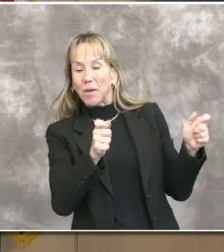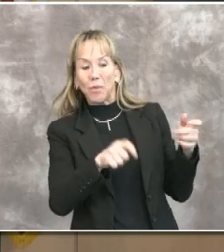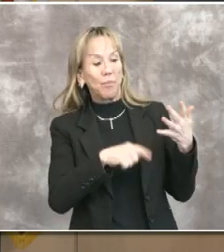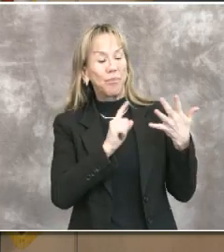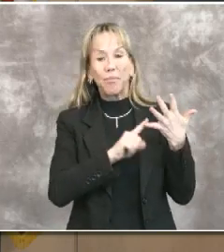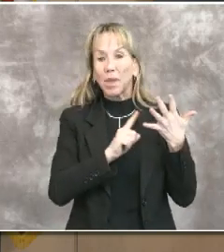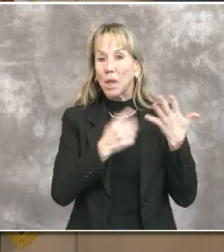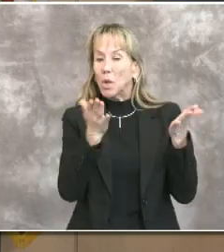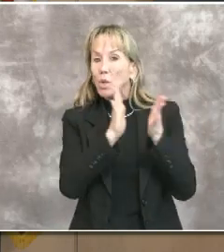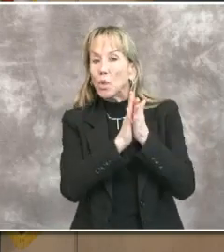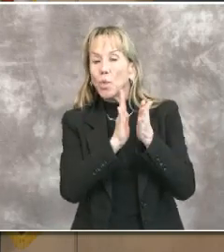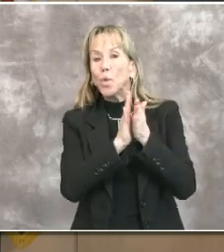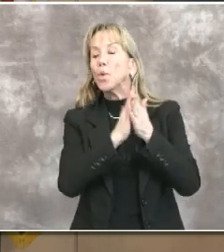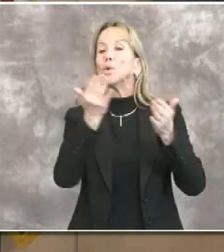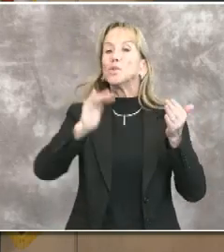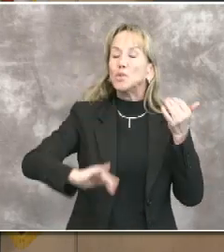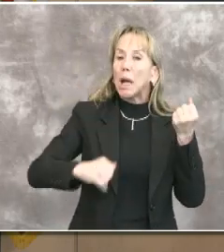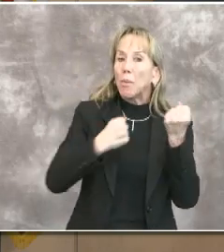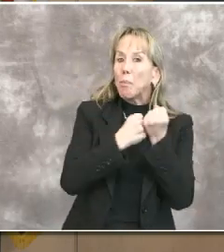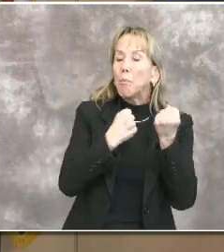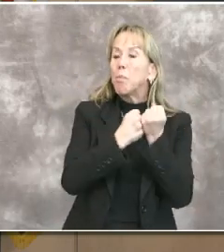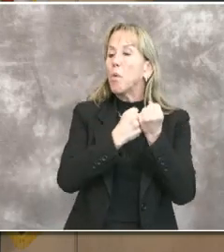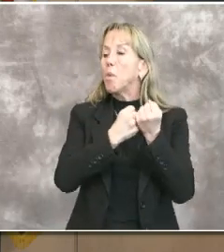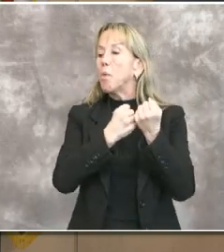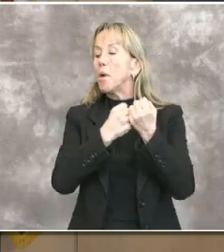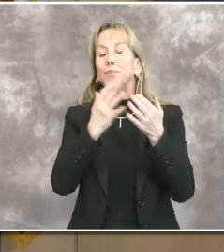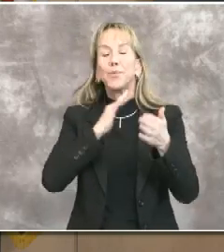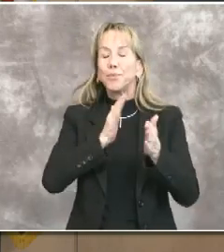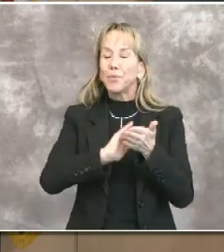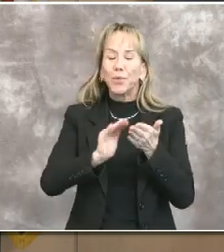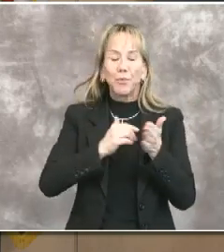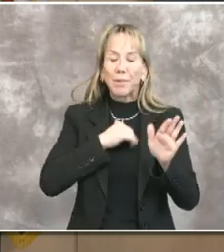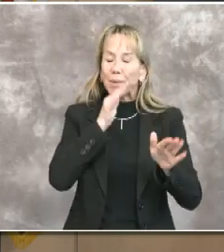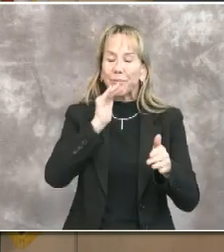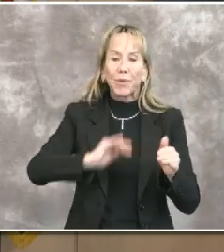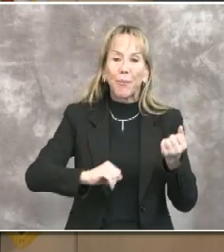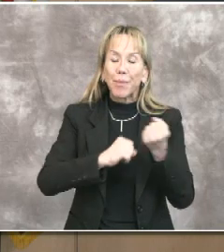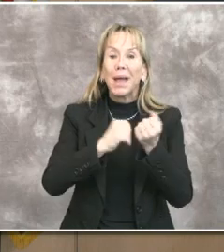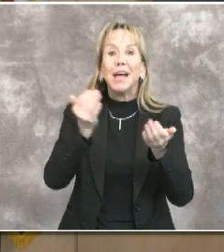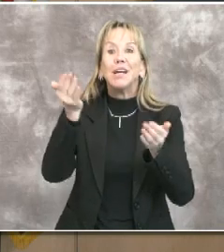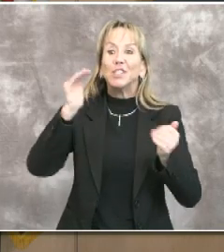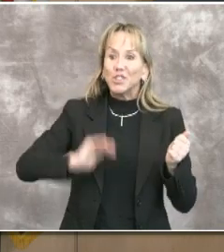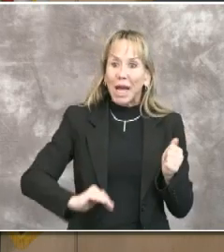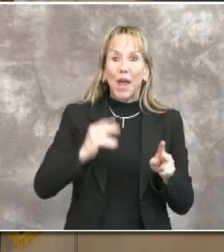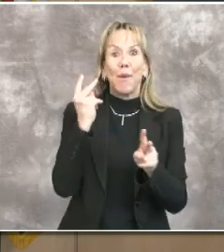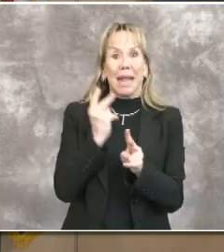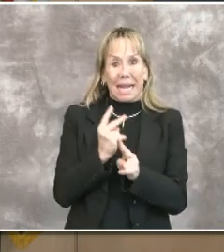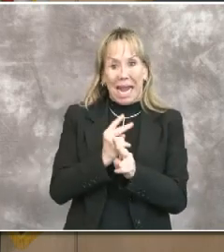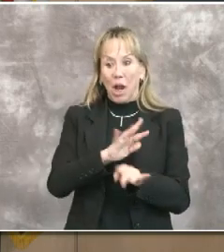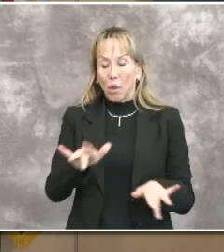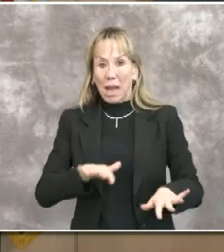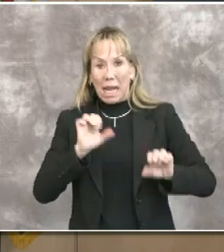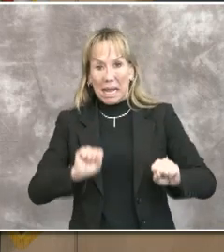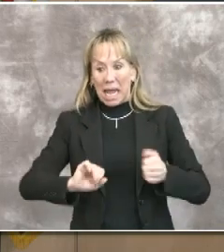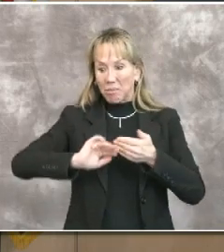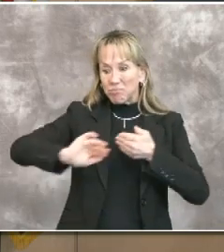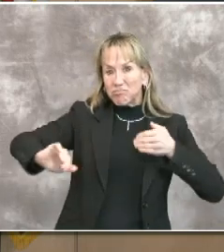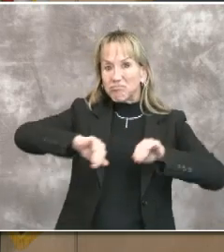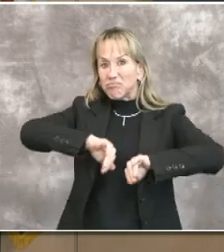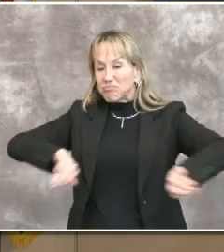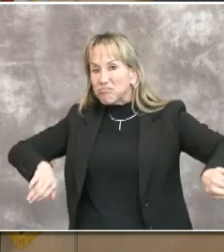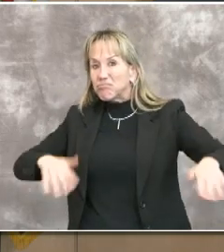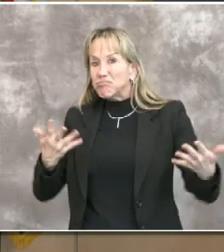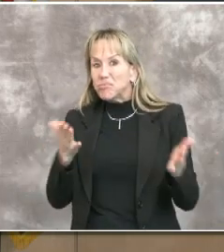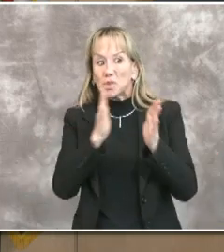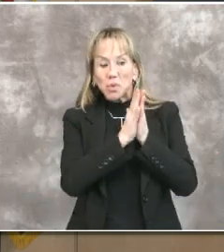facilities to support physical distancing. And number 6, the ability to determine when to reinstitute certain measures,